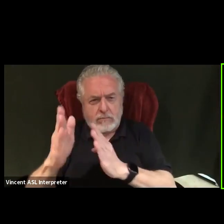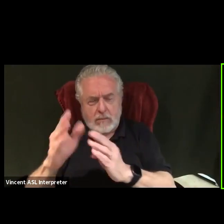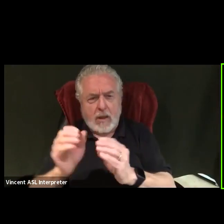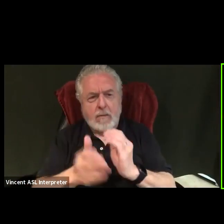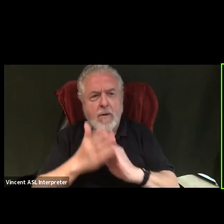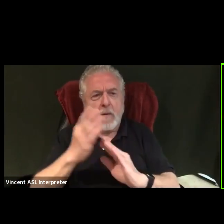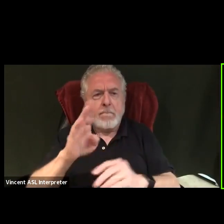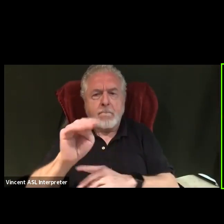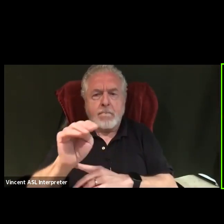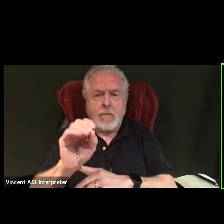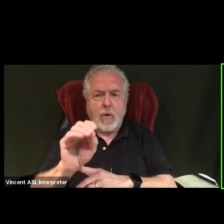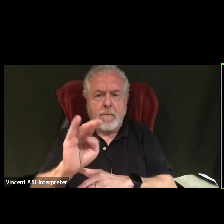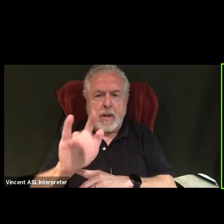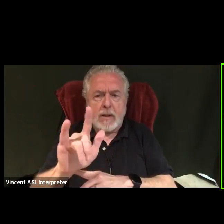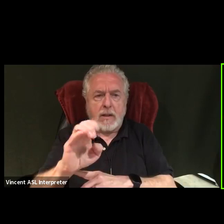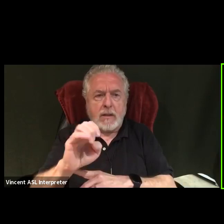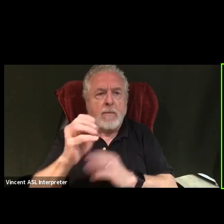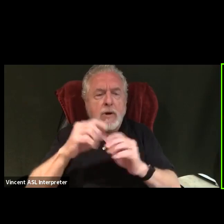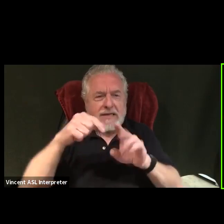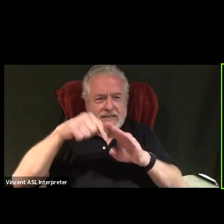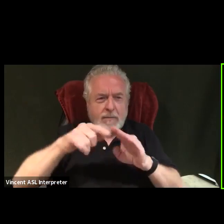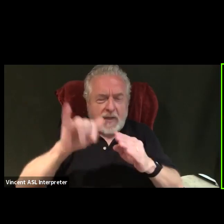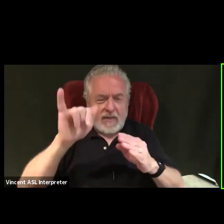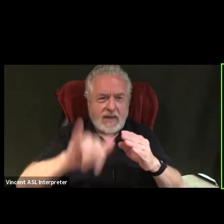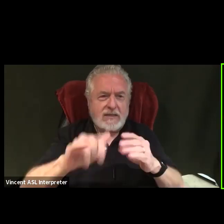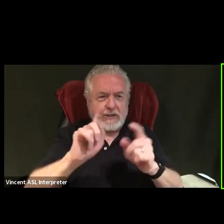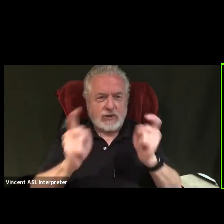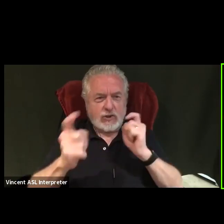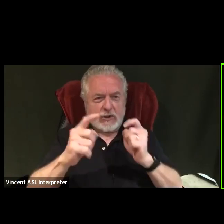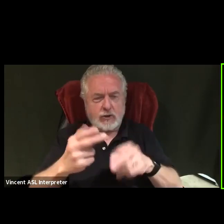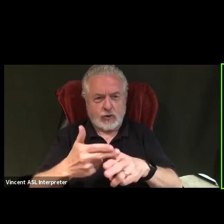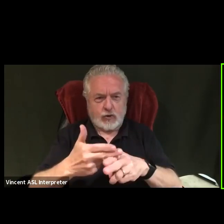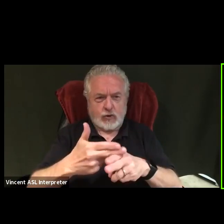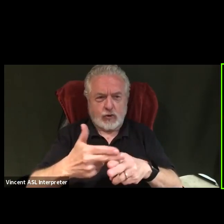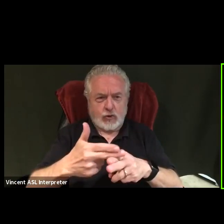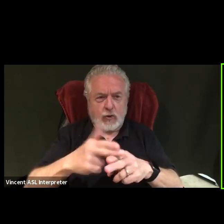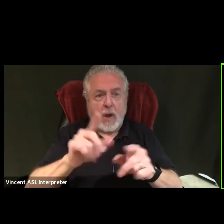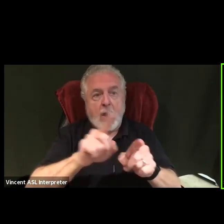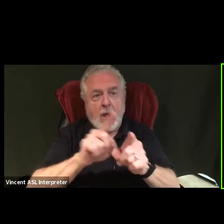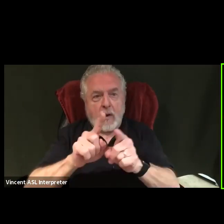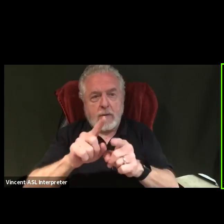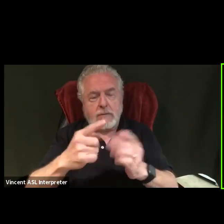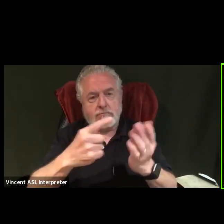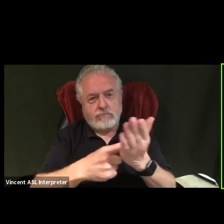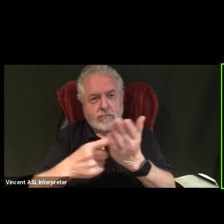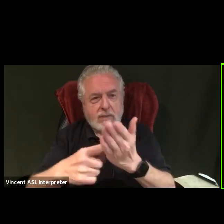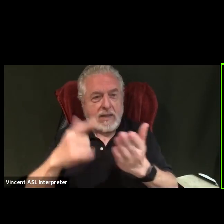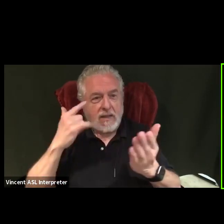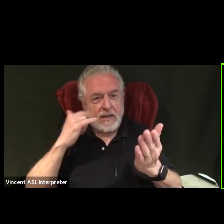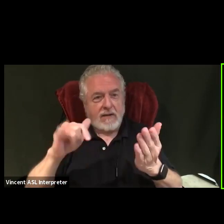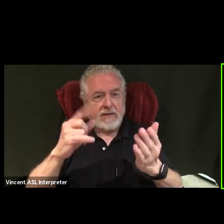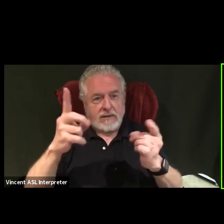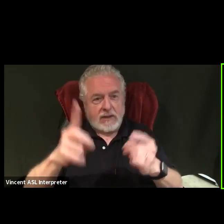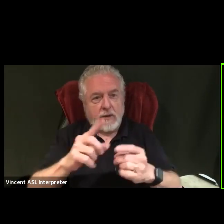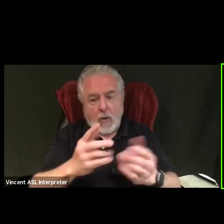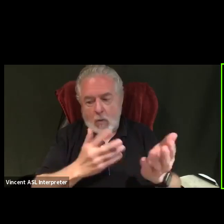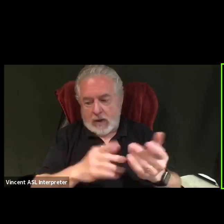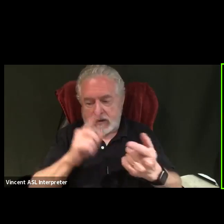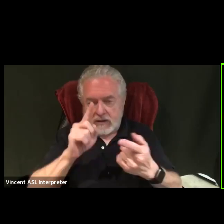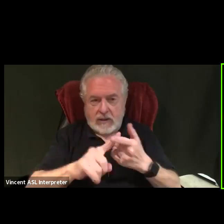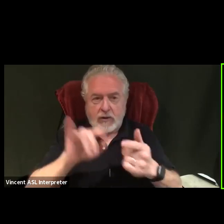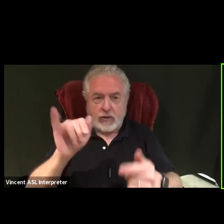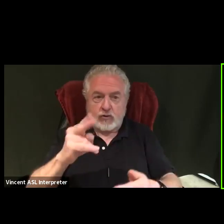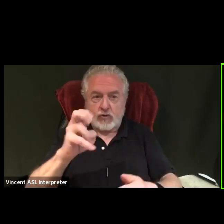case, mobile. We'll give you more details about those changes shortly. We also will be discussing California's decision to wait until